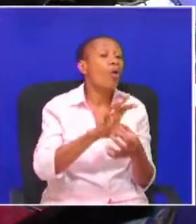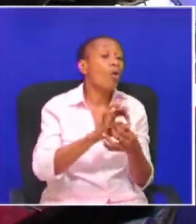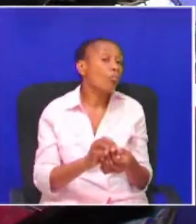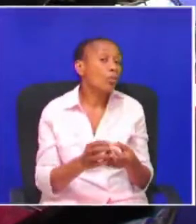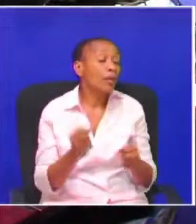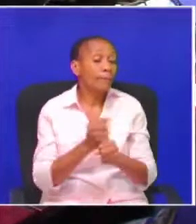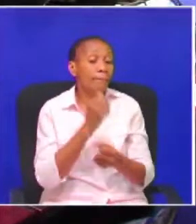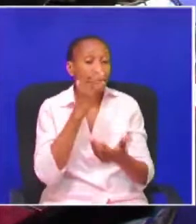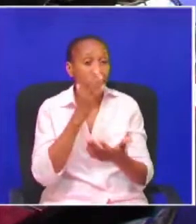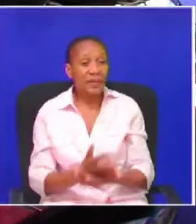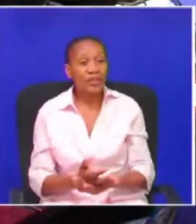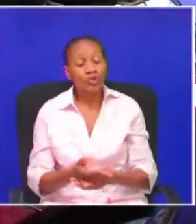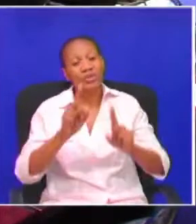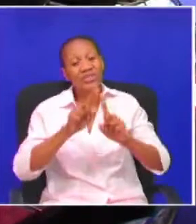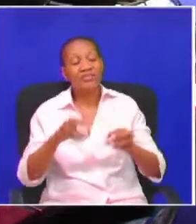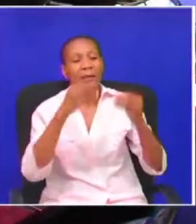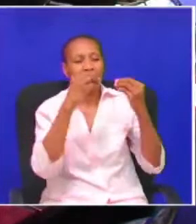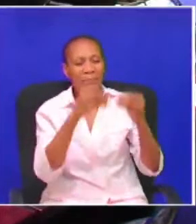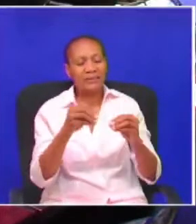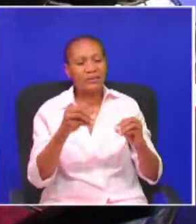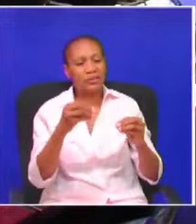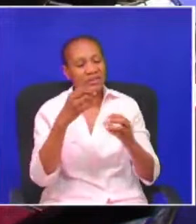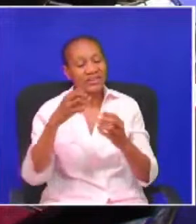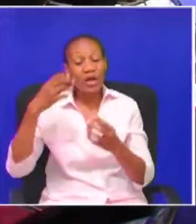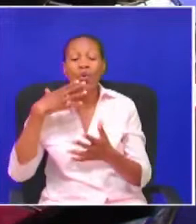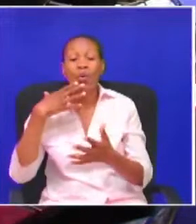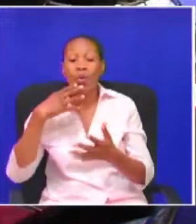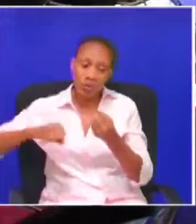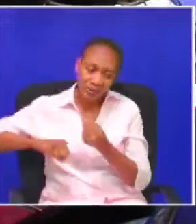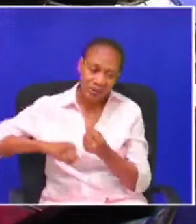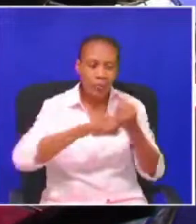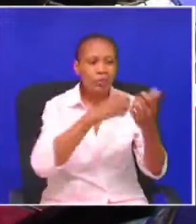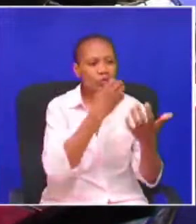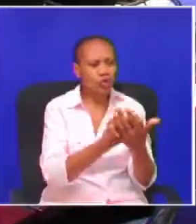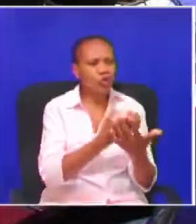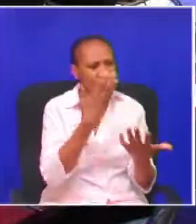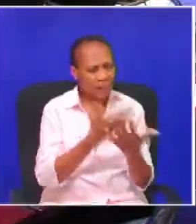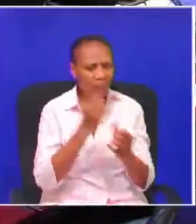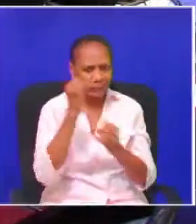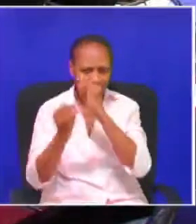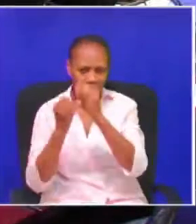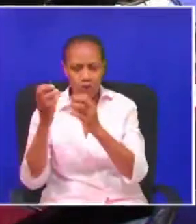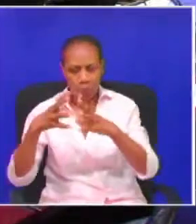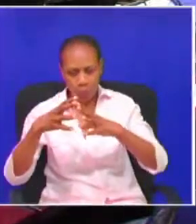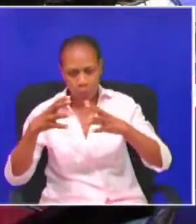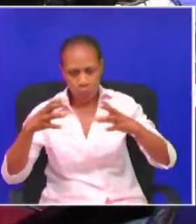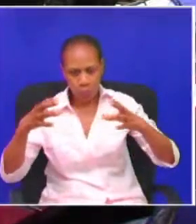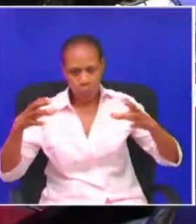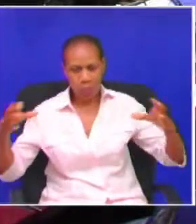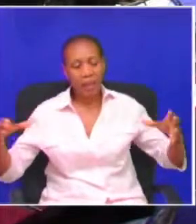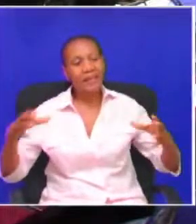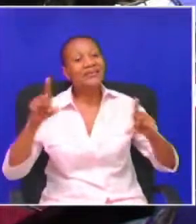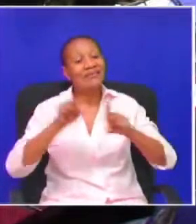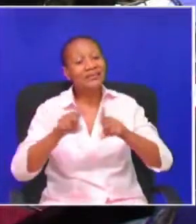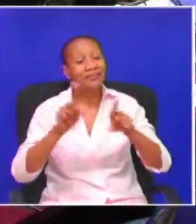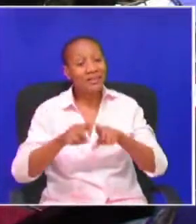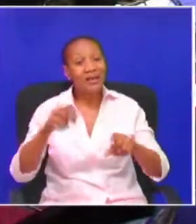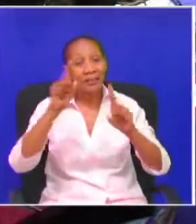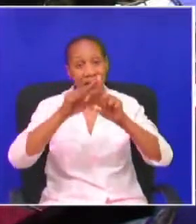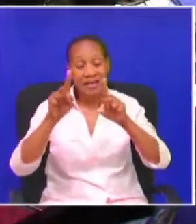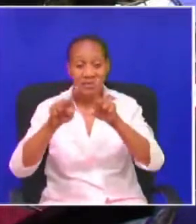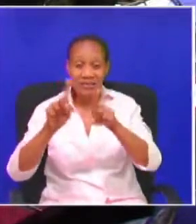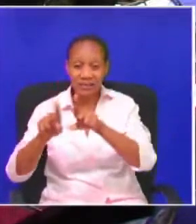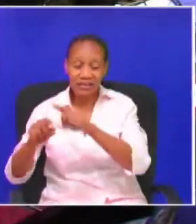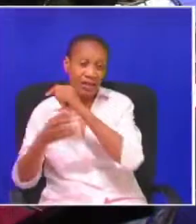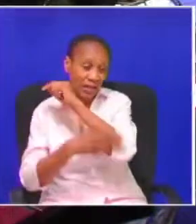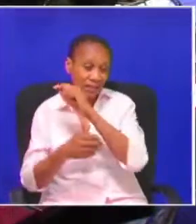in the productive sectors of the economy to ignite industrial growth, localization, and diversification? The